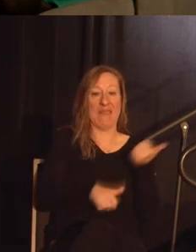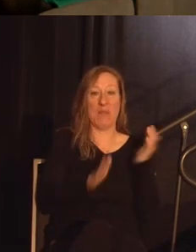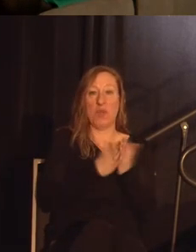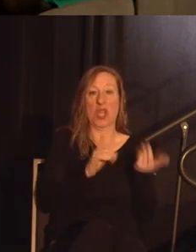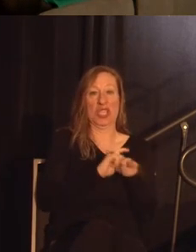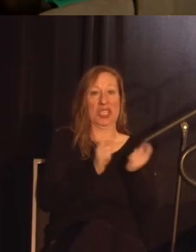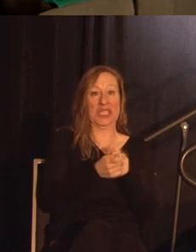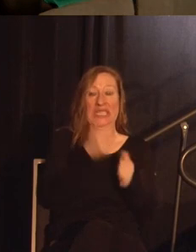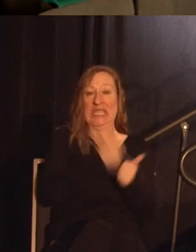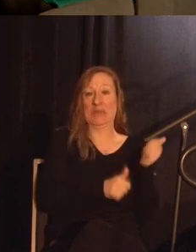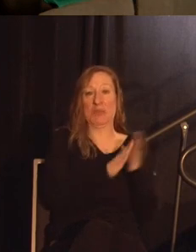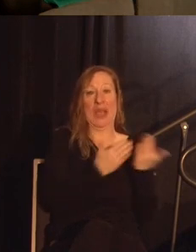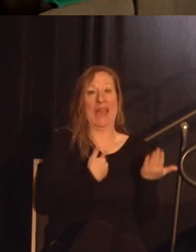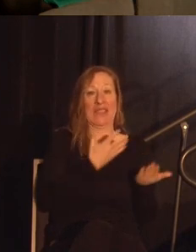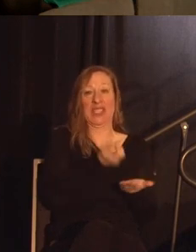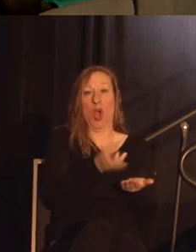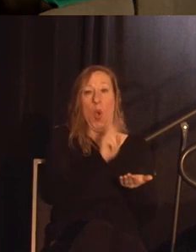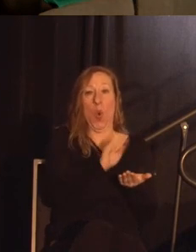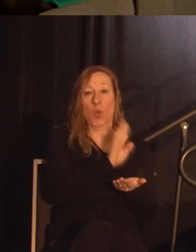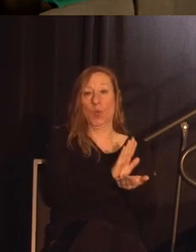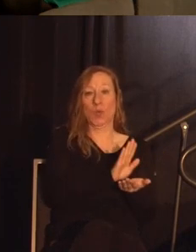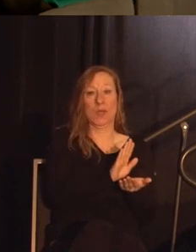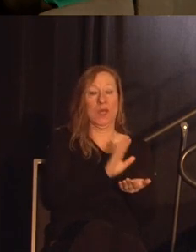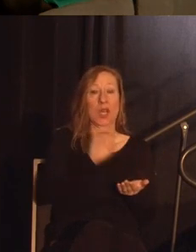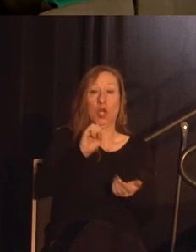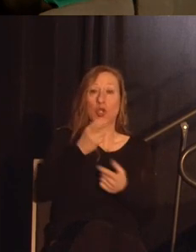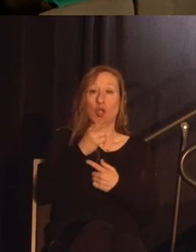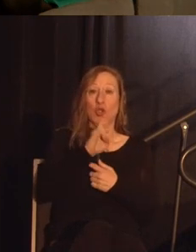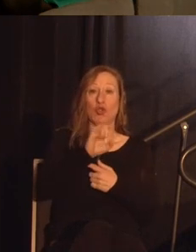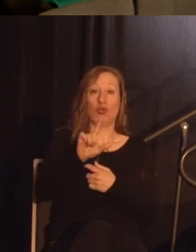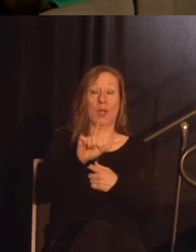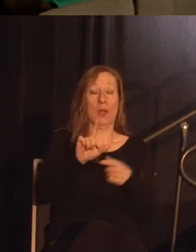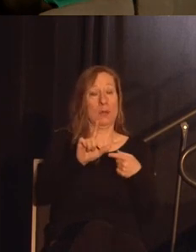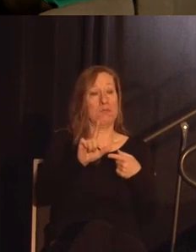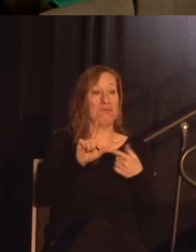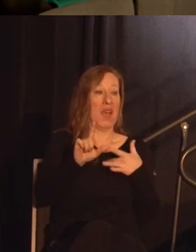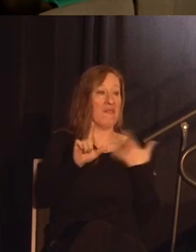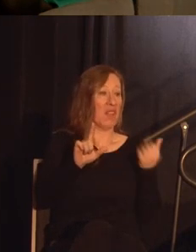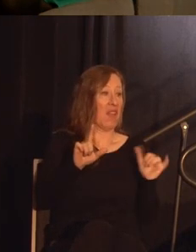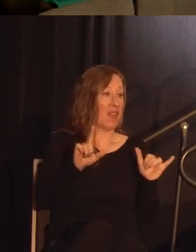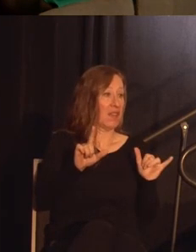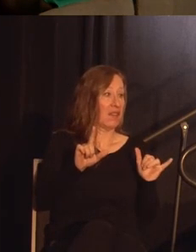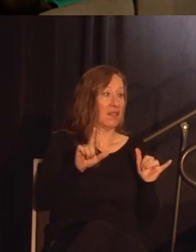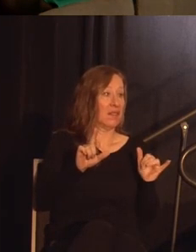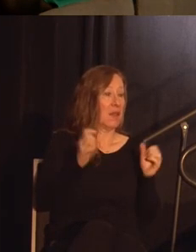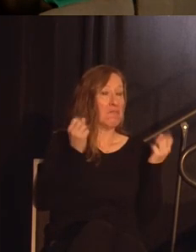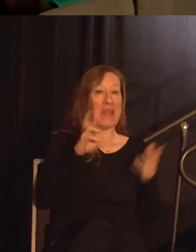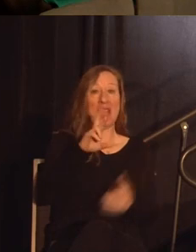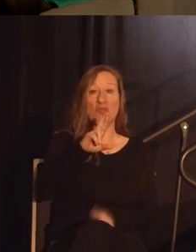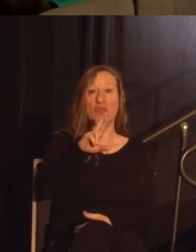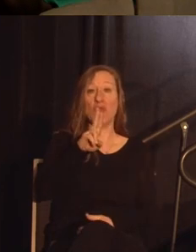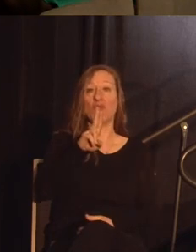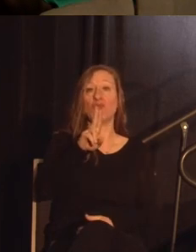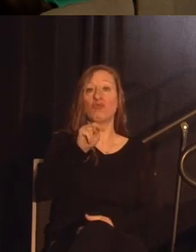Each book has its own, like, I feel like on Shrill, I was, like, eating a lot of runts.